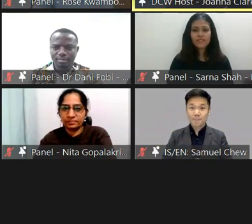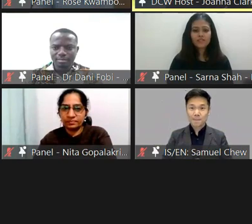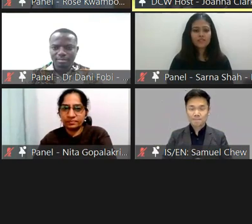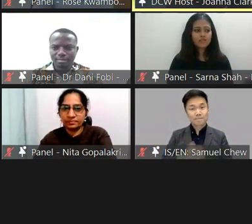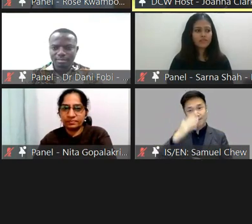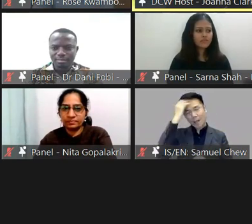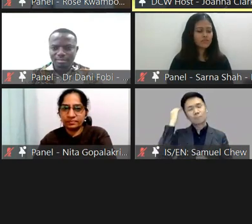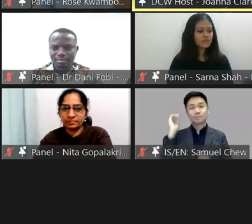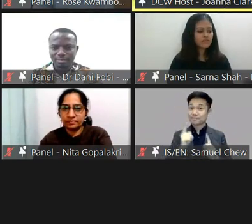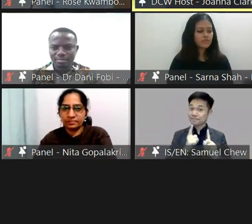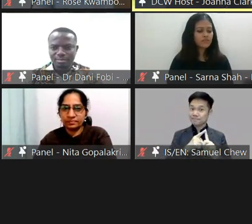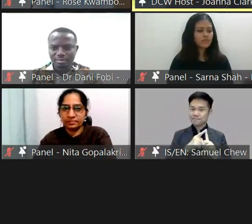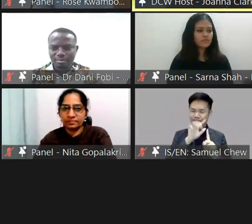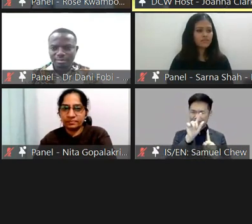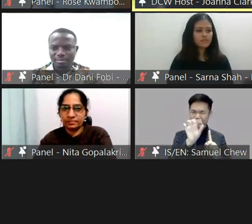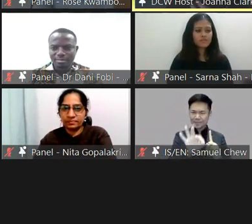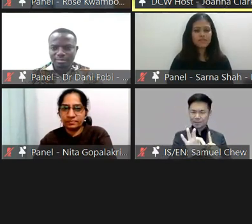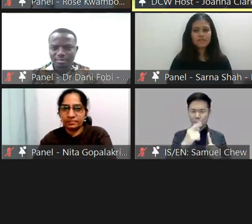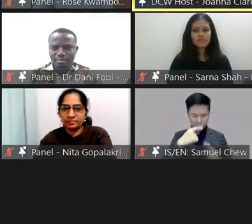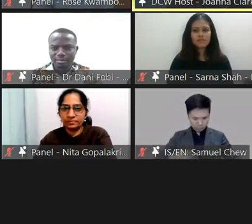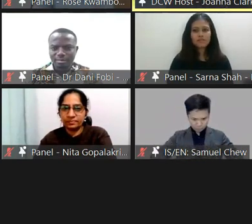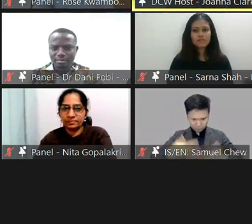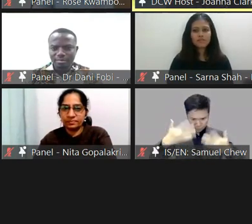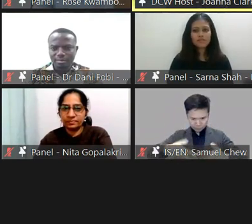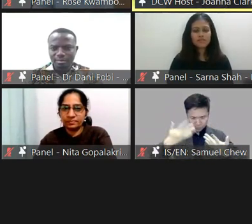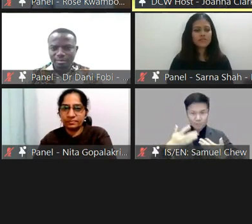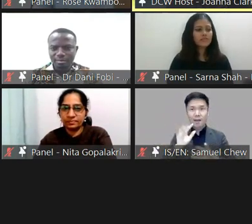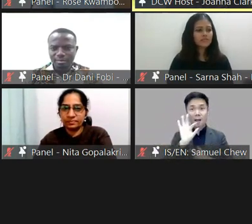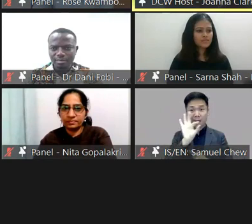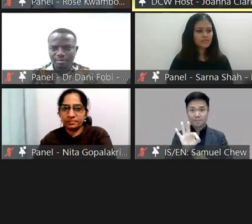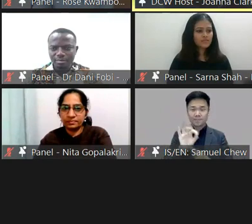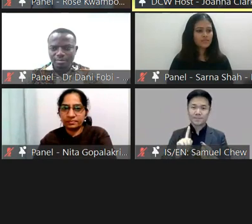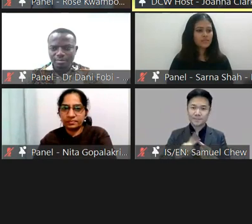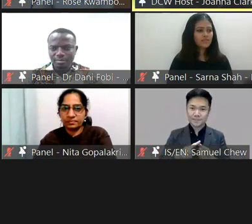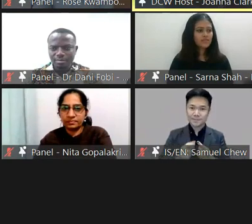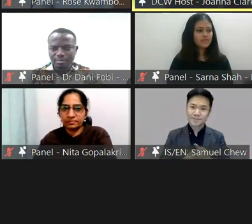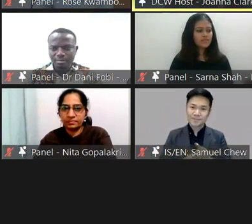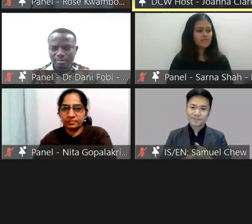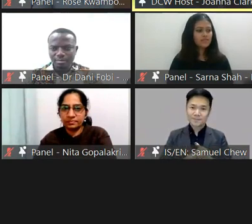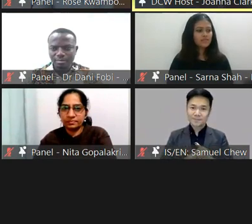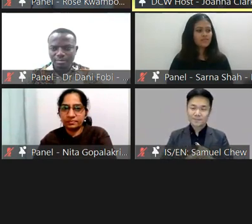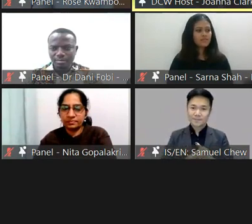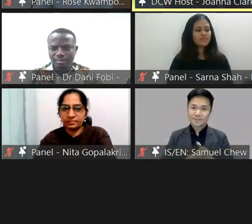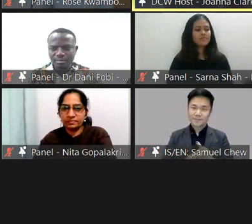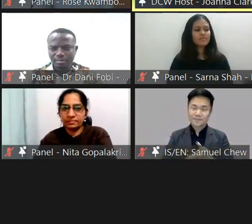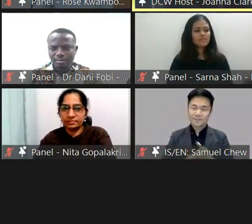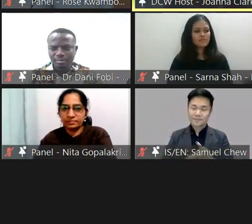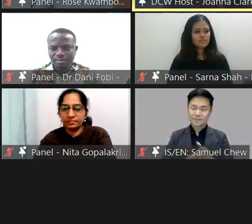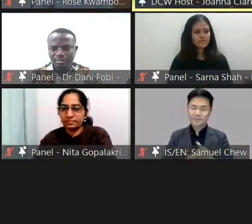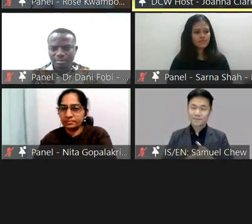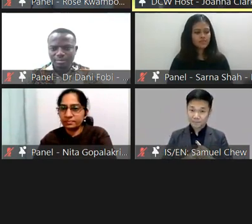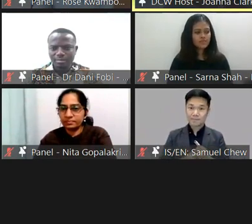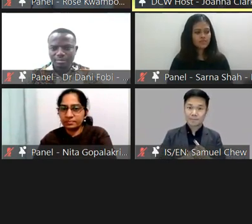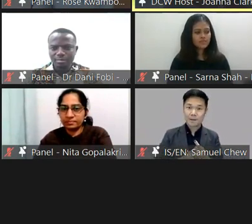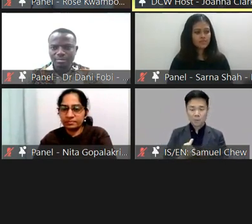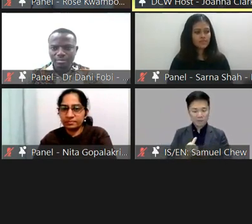this has come up on a number of occasions, and it's about the need really to be surrounded by fluent users of a